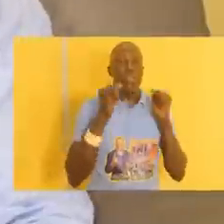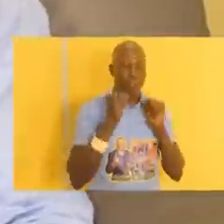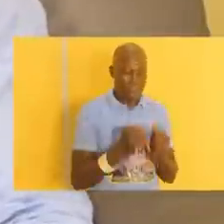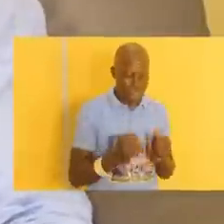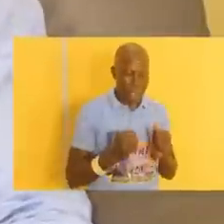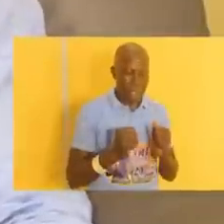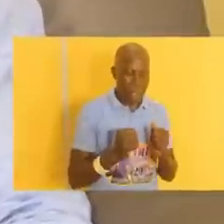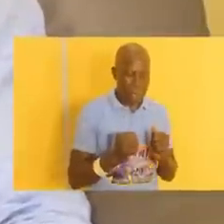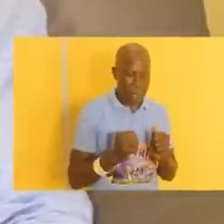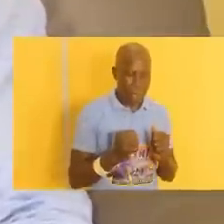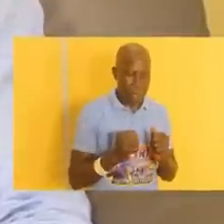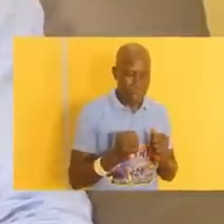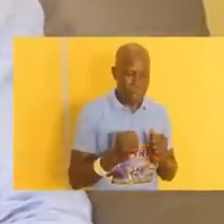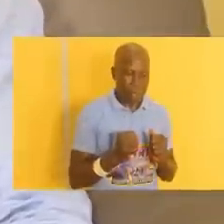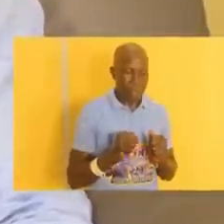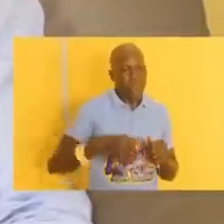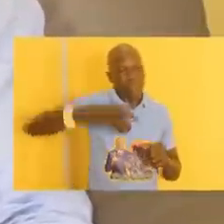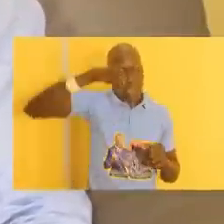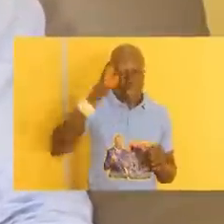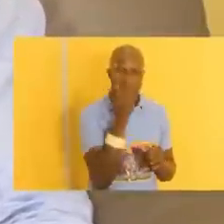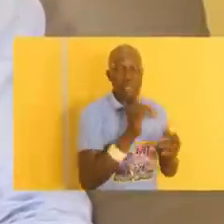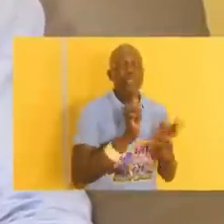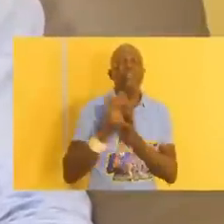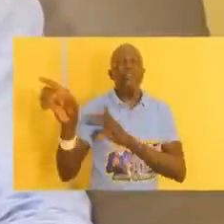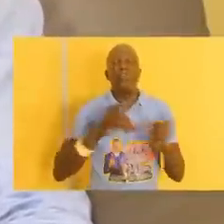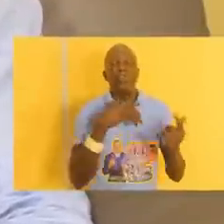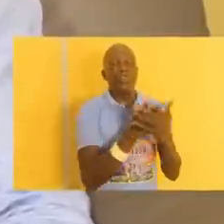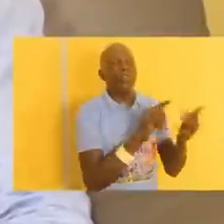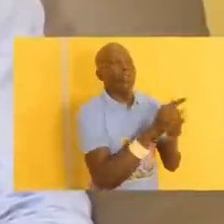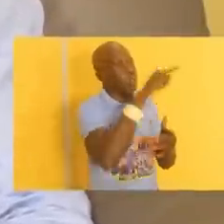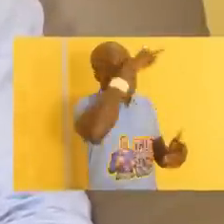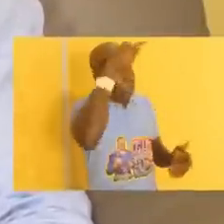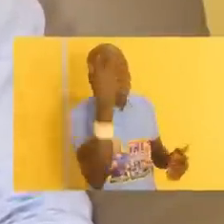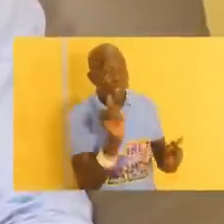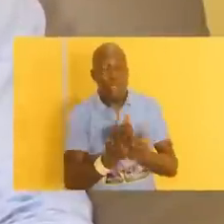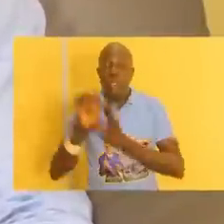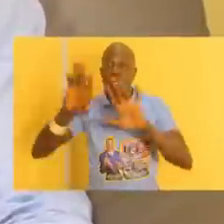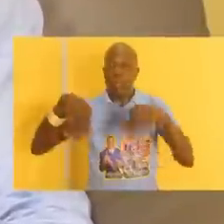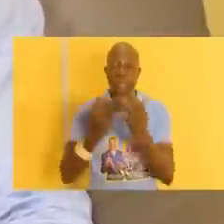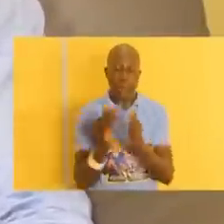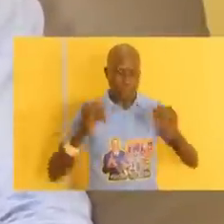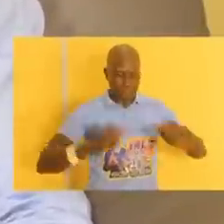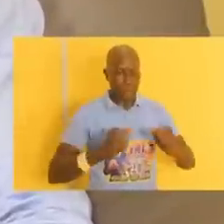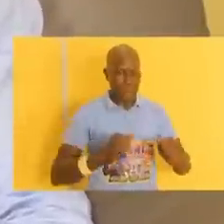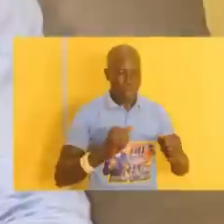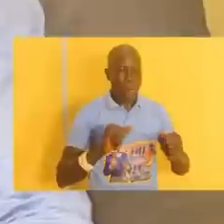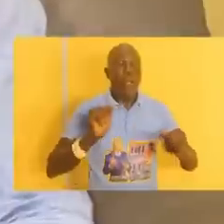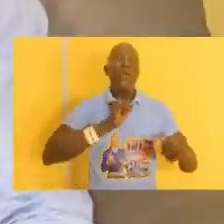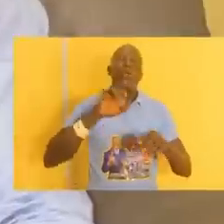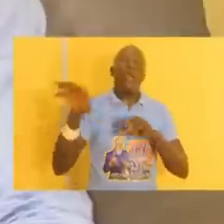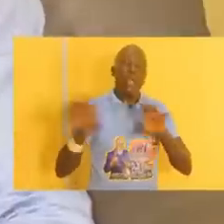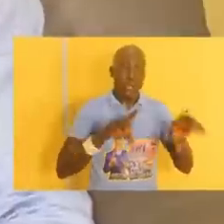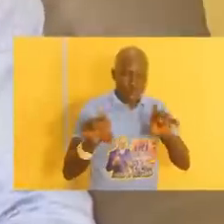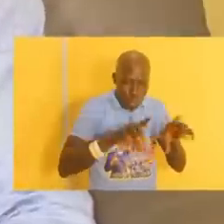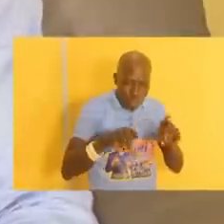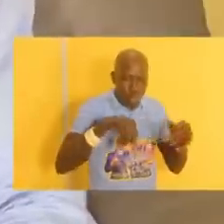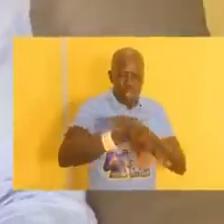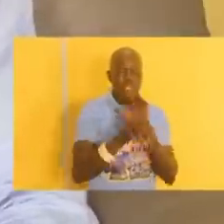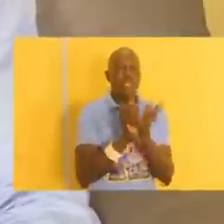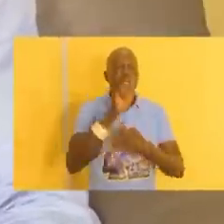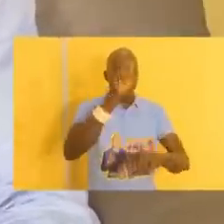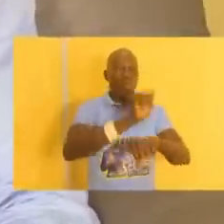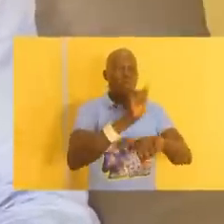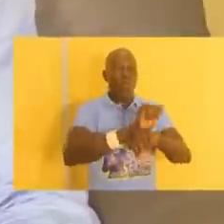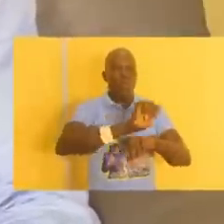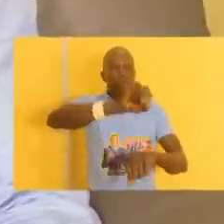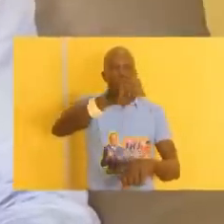second. Give you only something. It has been given to the prophet. Yes. He said Joshua. Walk